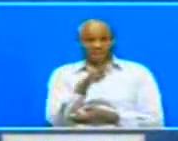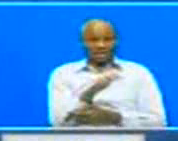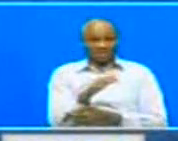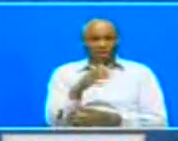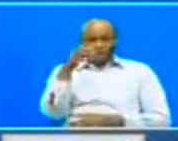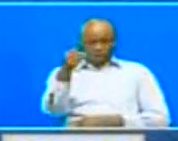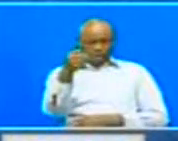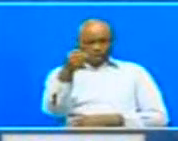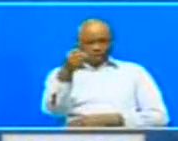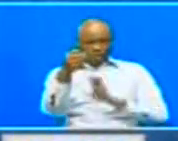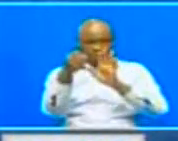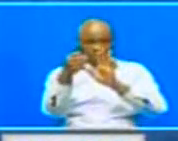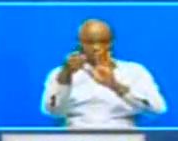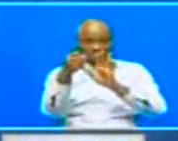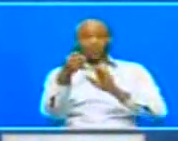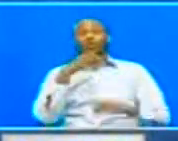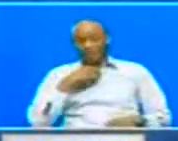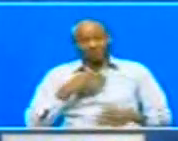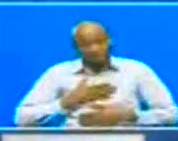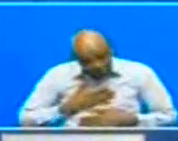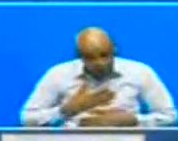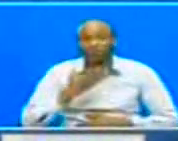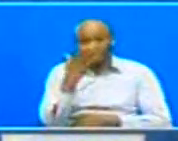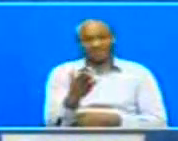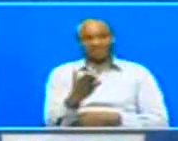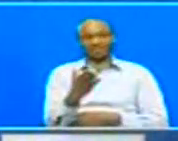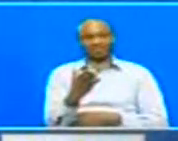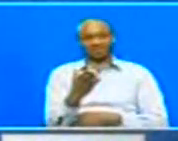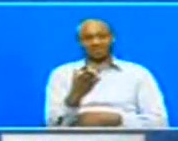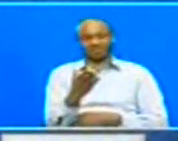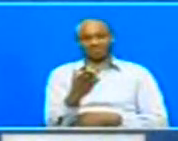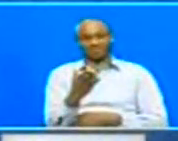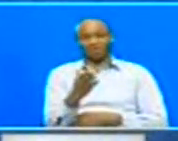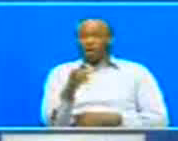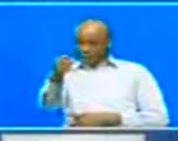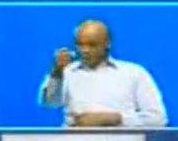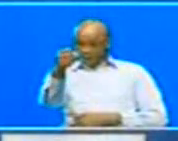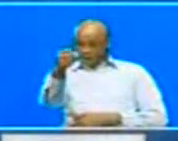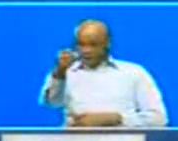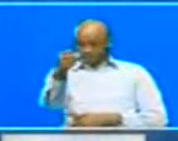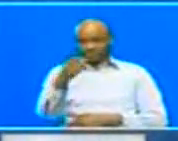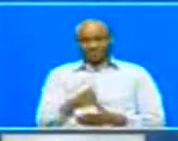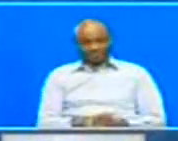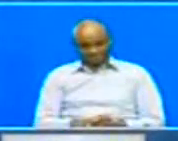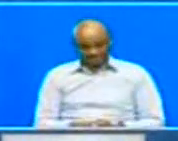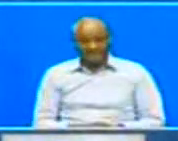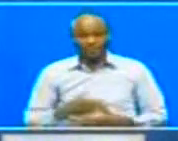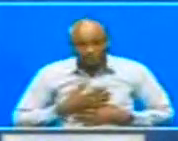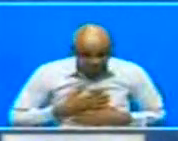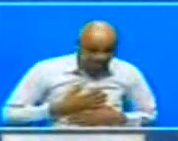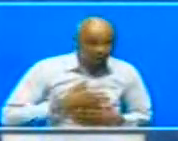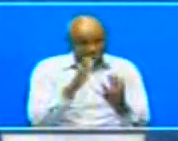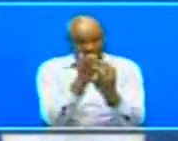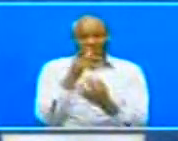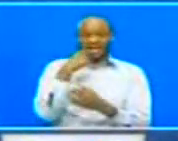thought. Let's have Mheshimiwa respond. No. We'll come to your point. Yeah. Okay. Hold the second point. Part of what we did by going